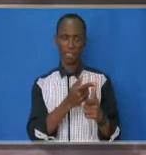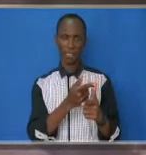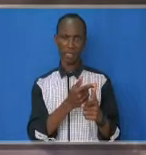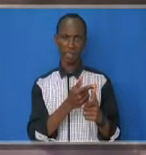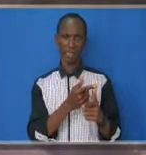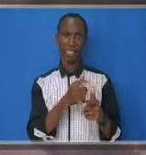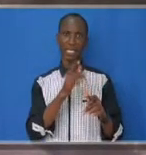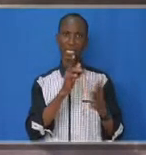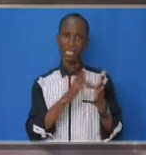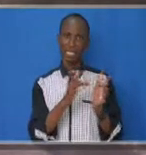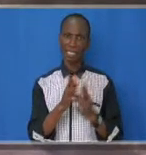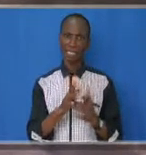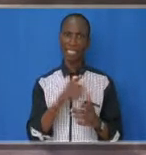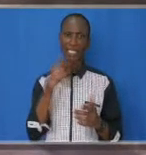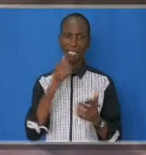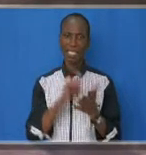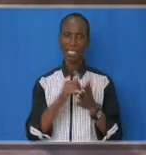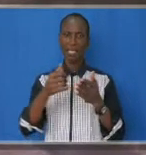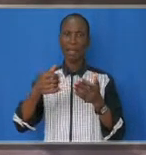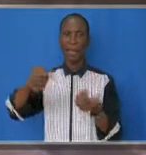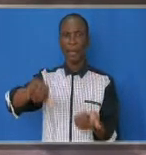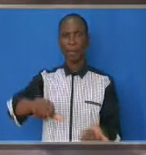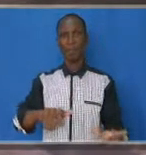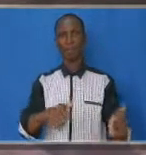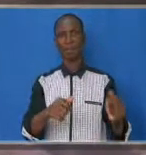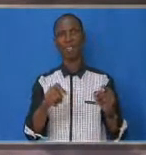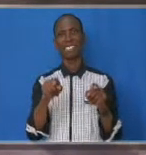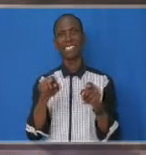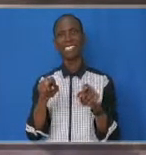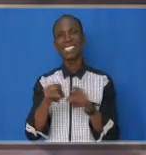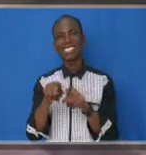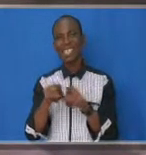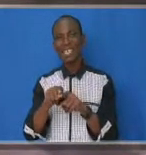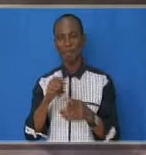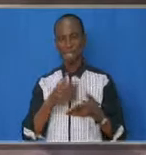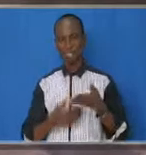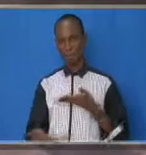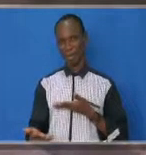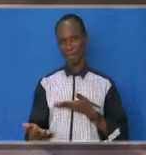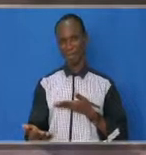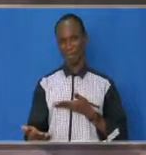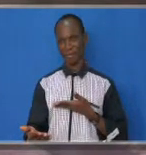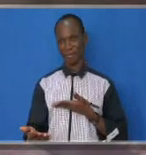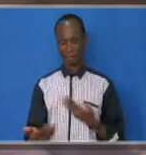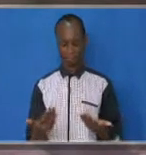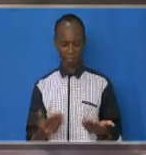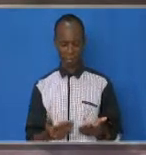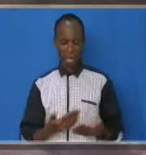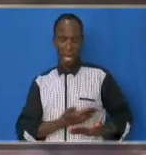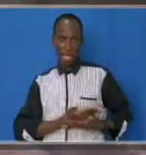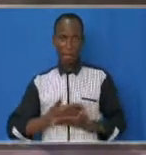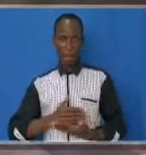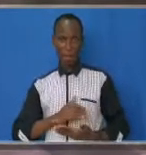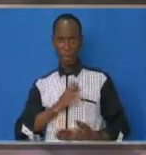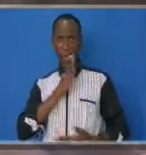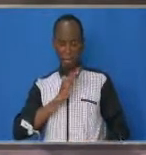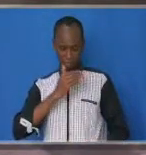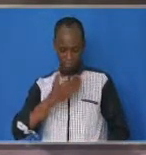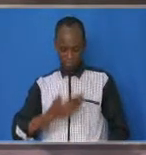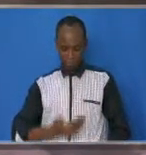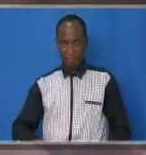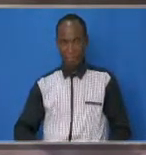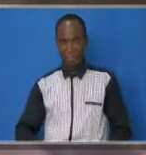Israel ene se obenya nkwa Paul se na odi wo adanse ese ne nkrofo